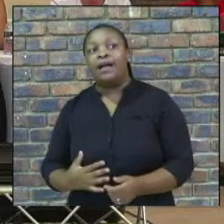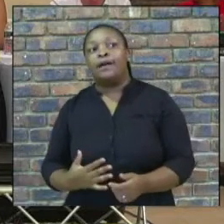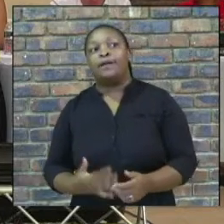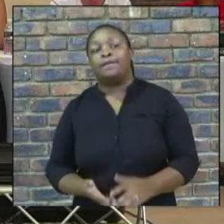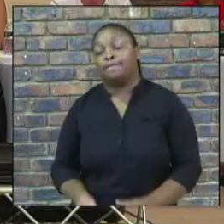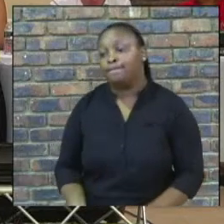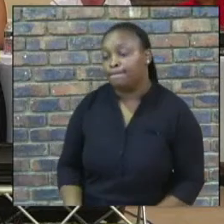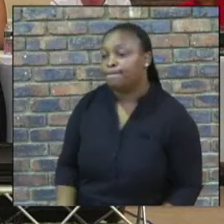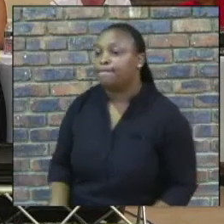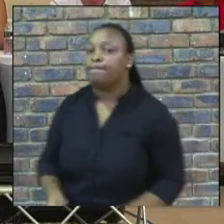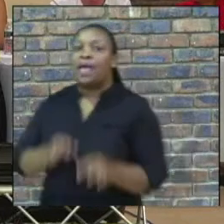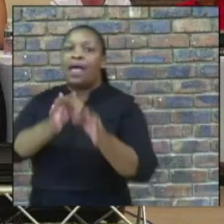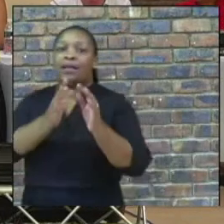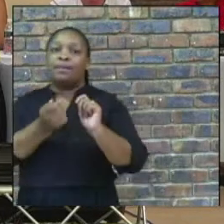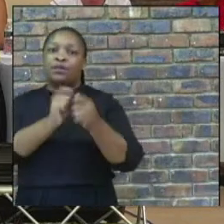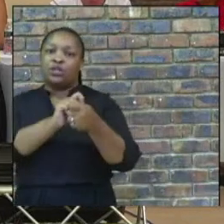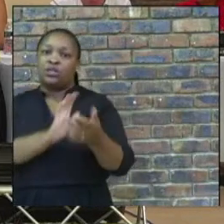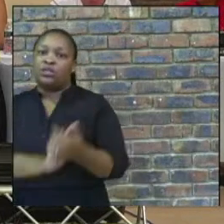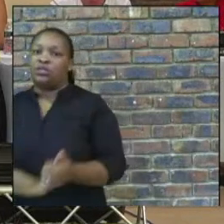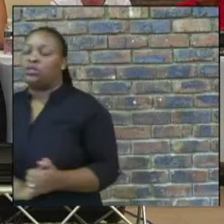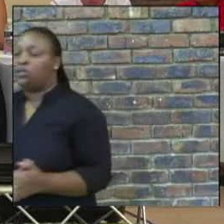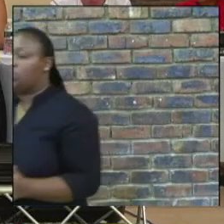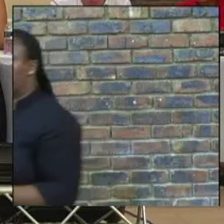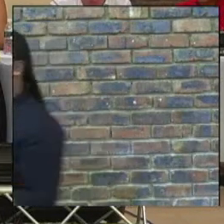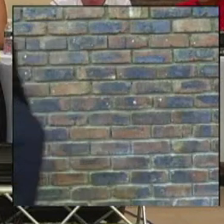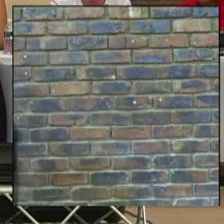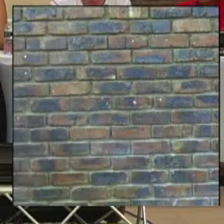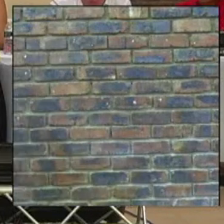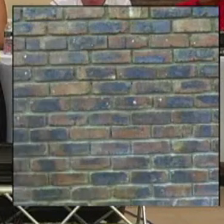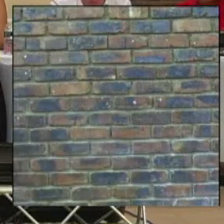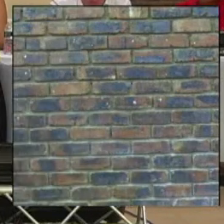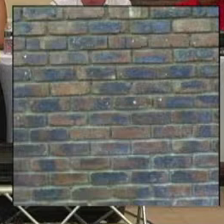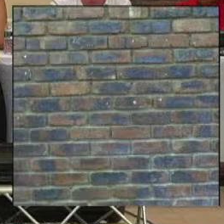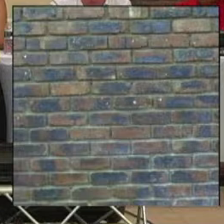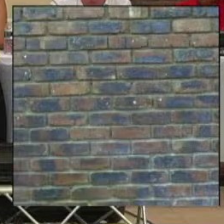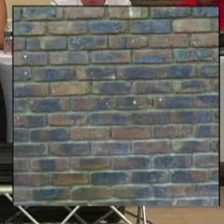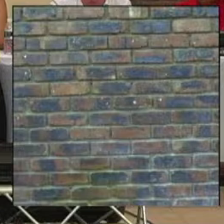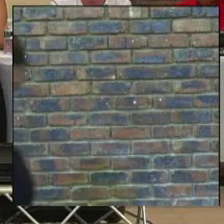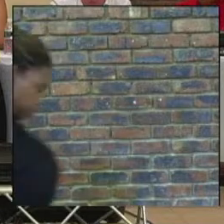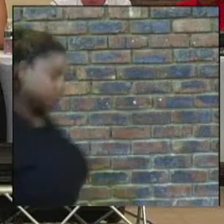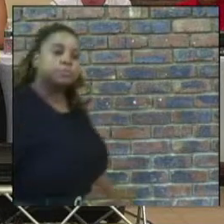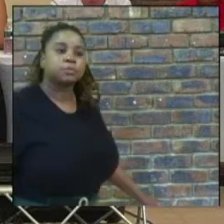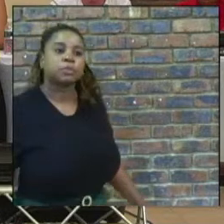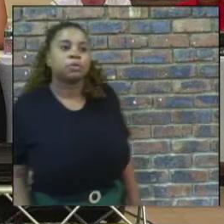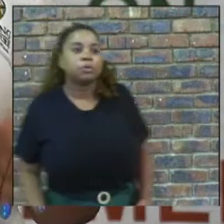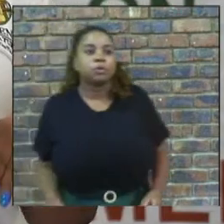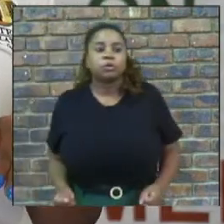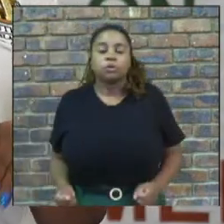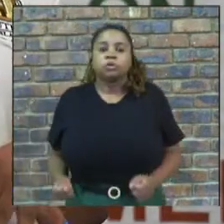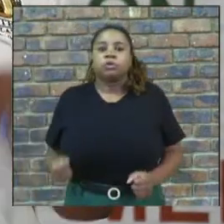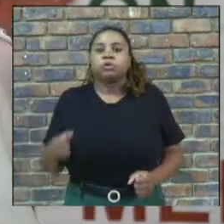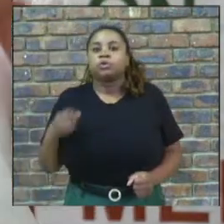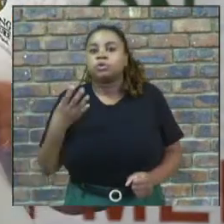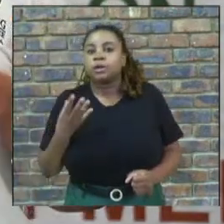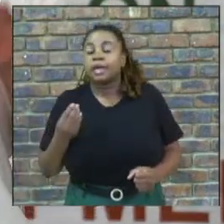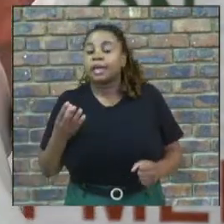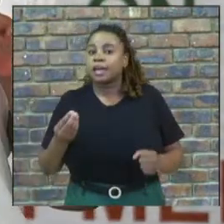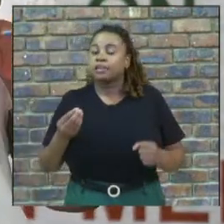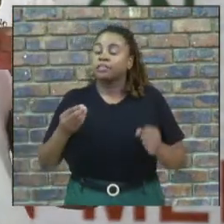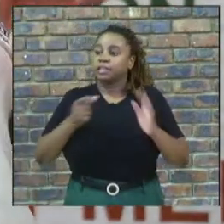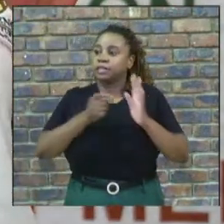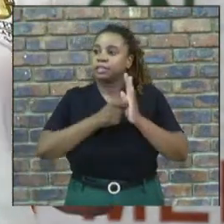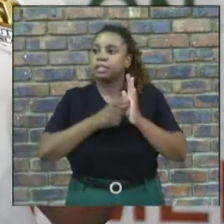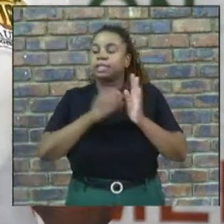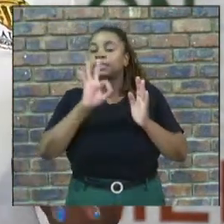That simplifies the process. Again, Rautwane. You have until the 20th of February to make your